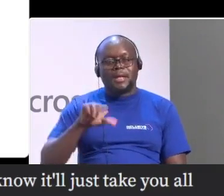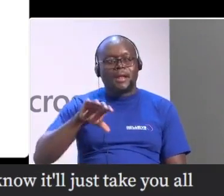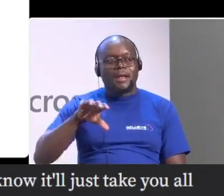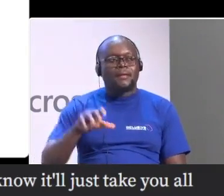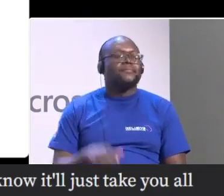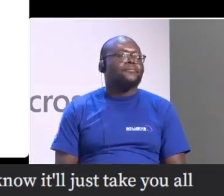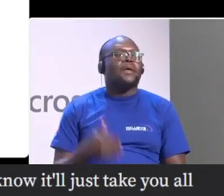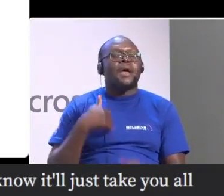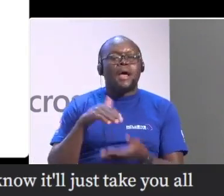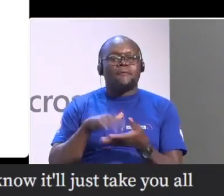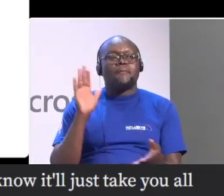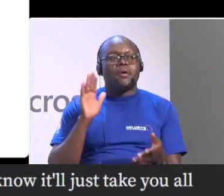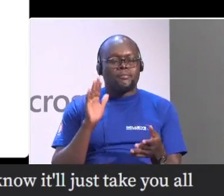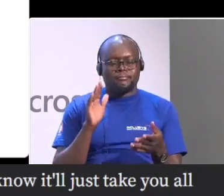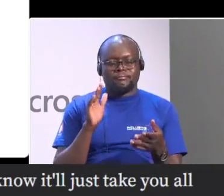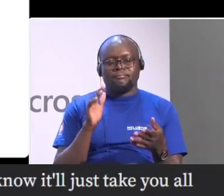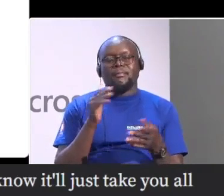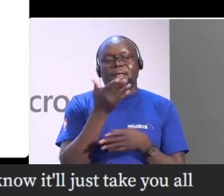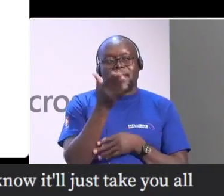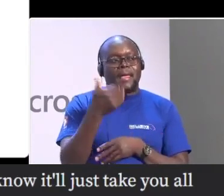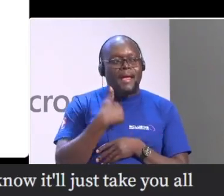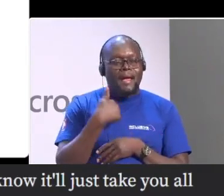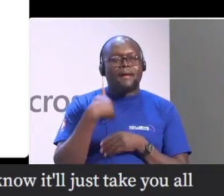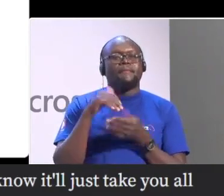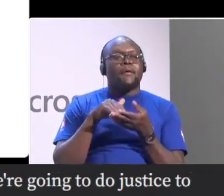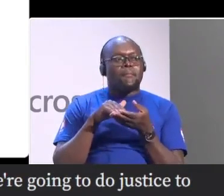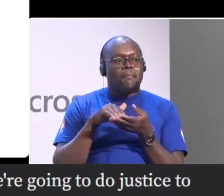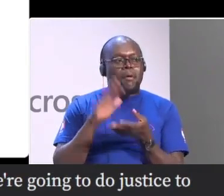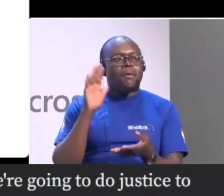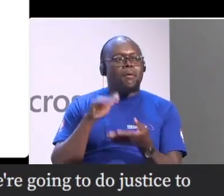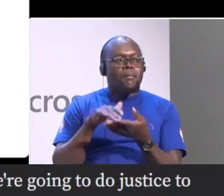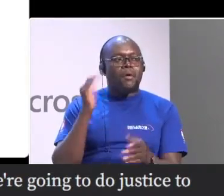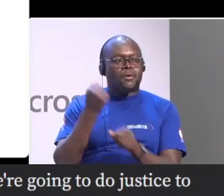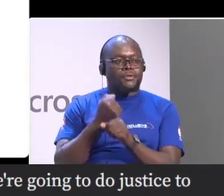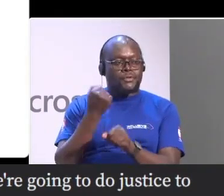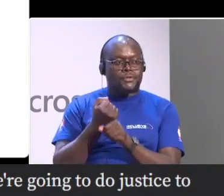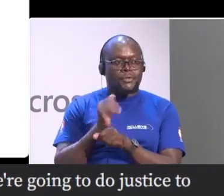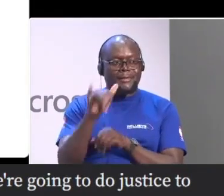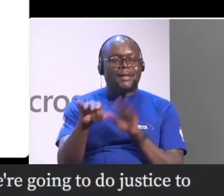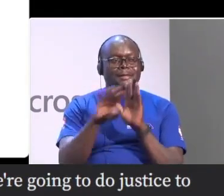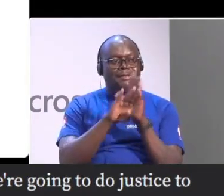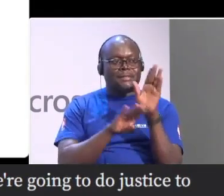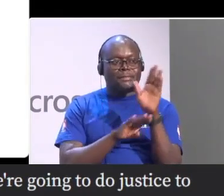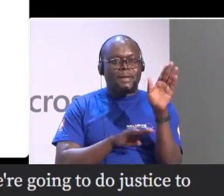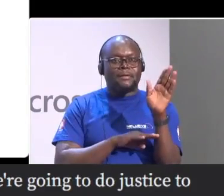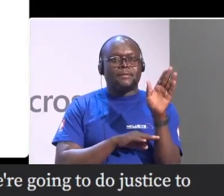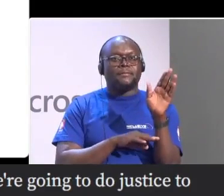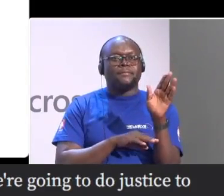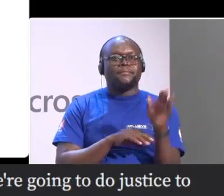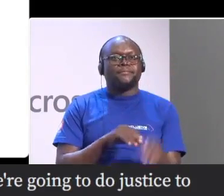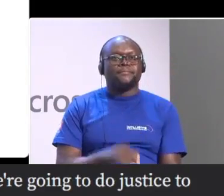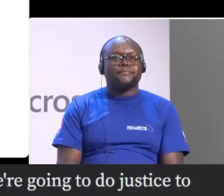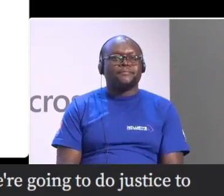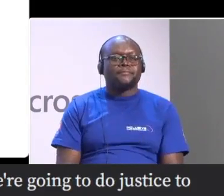There is so much to unpack there. That was a lot, that statement, and I'll let Klaus jump in.